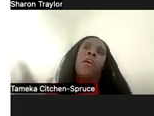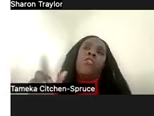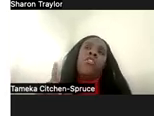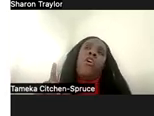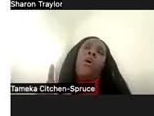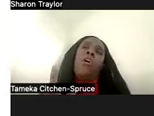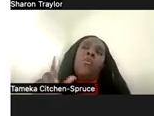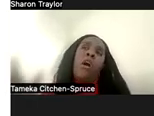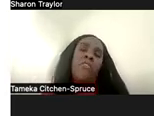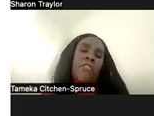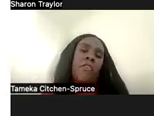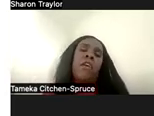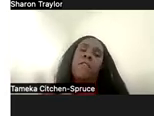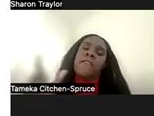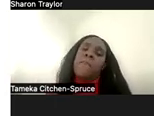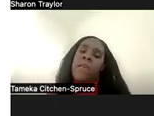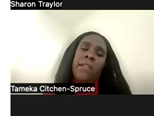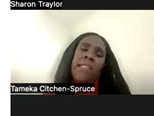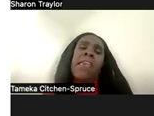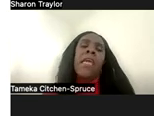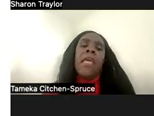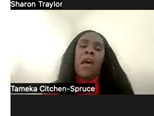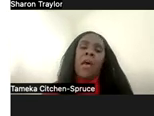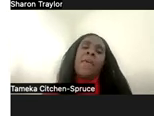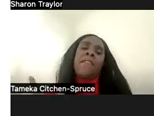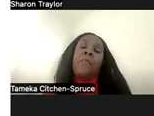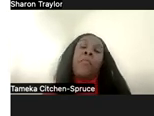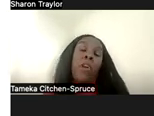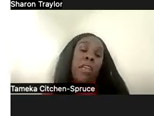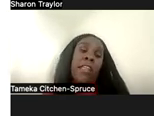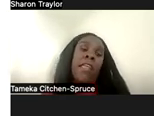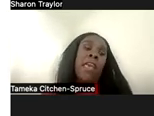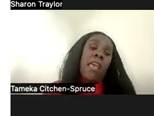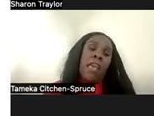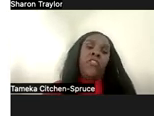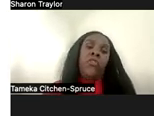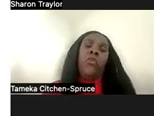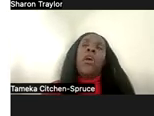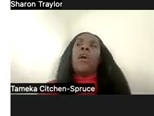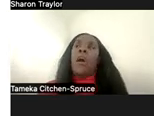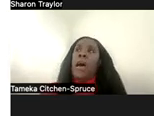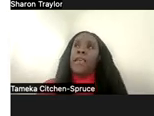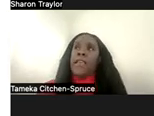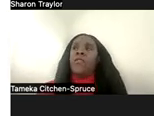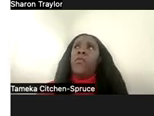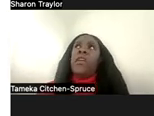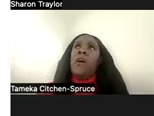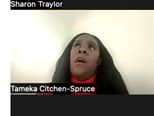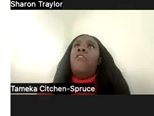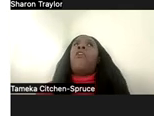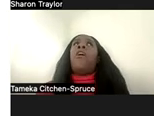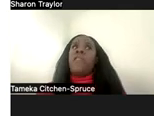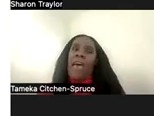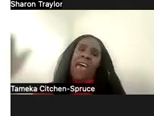organizing, across disability is important, and to get